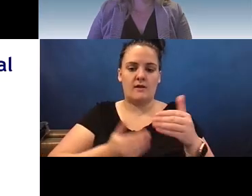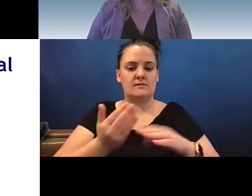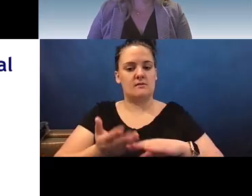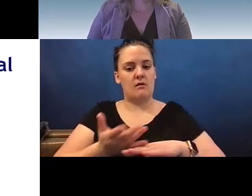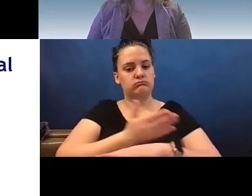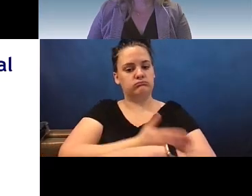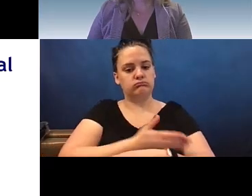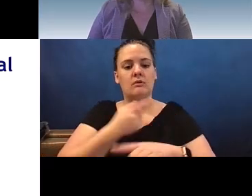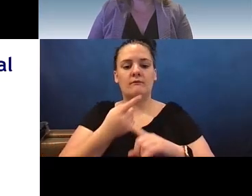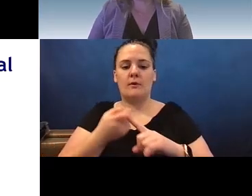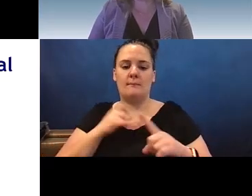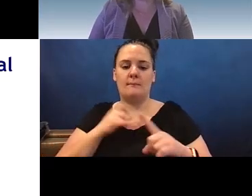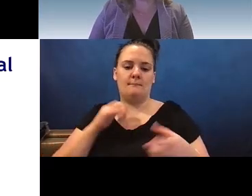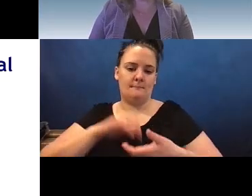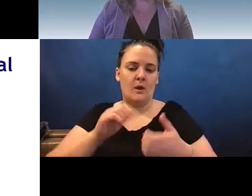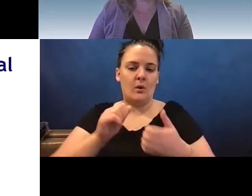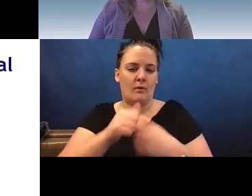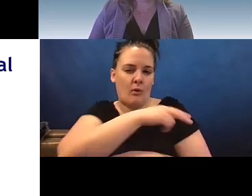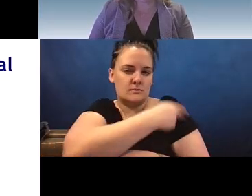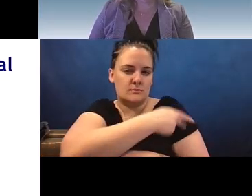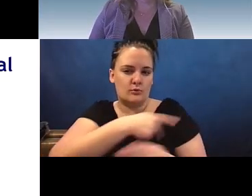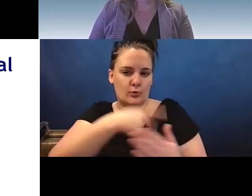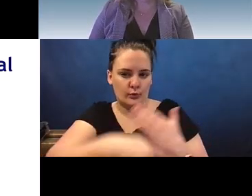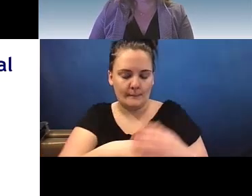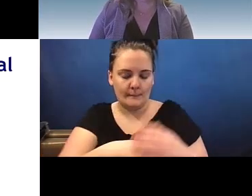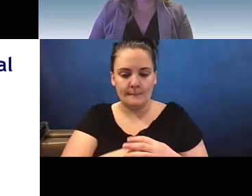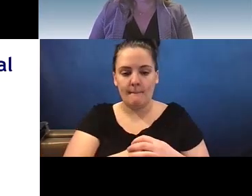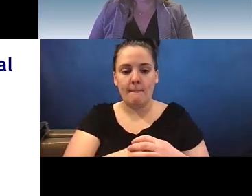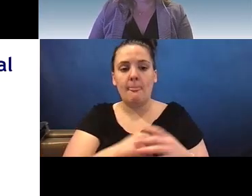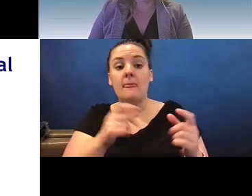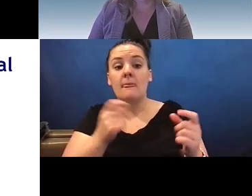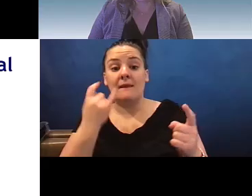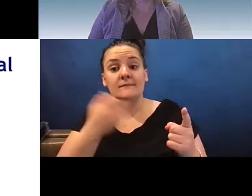Program, and you can find more information on the link at the bottom